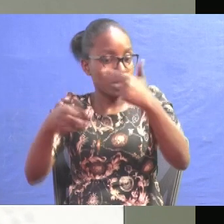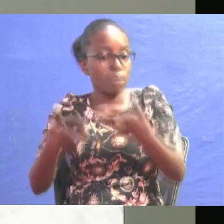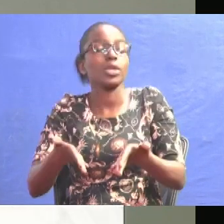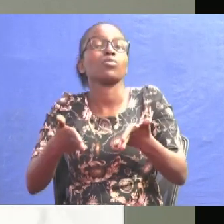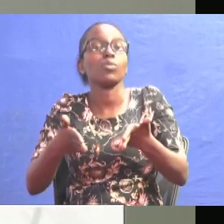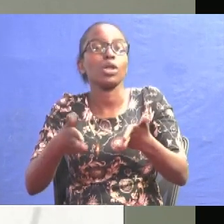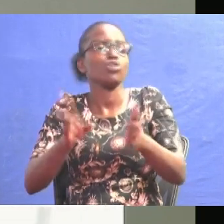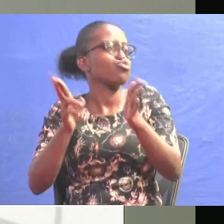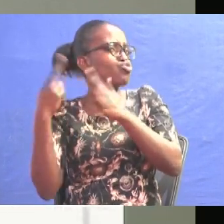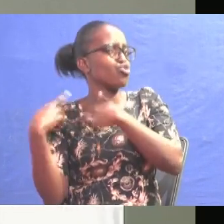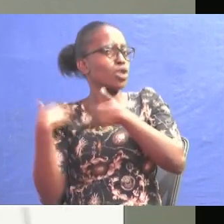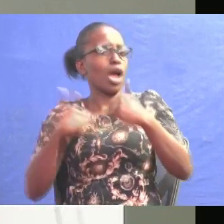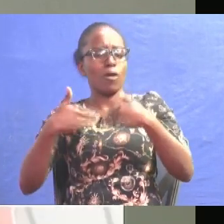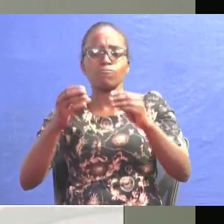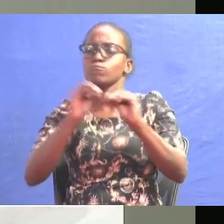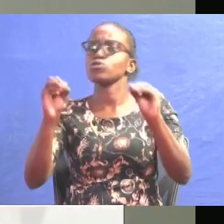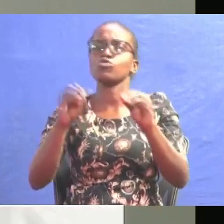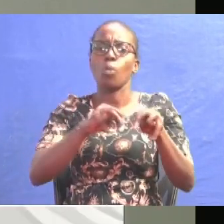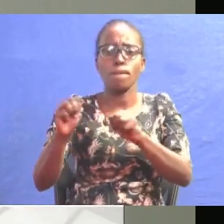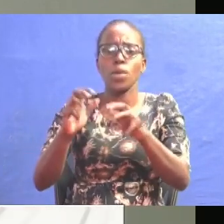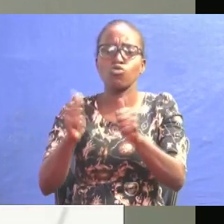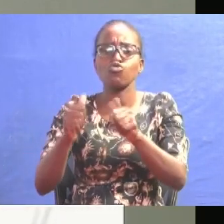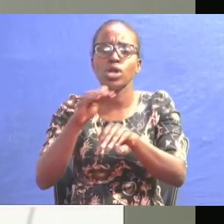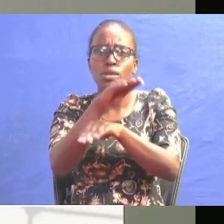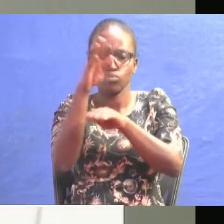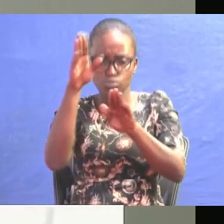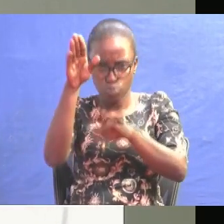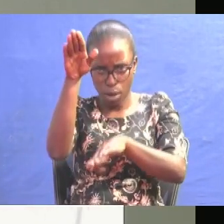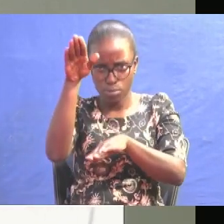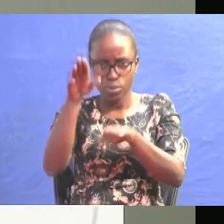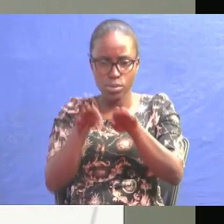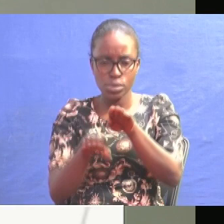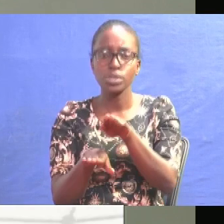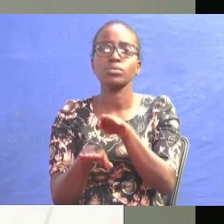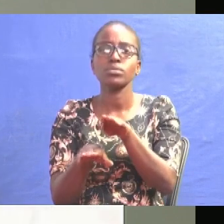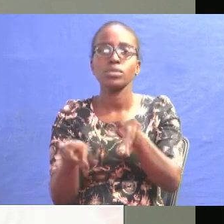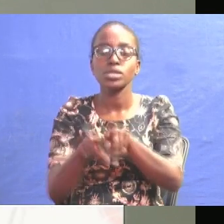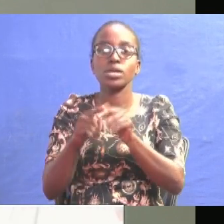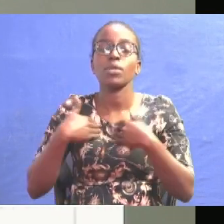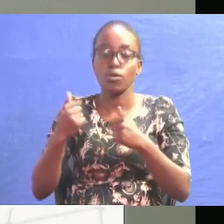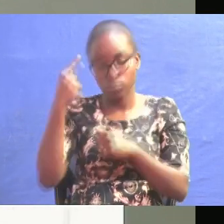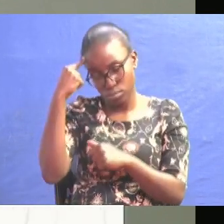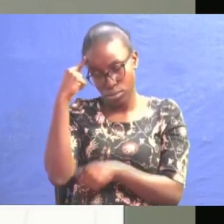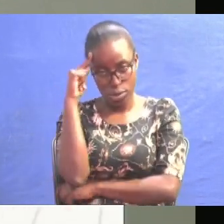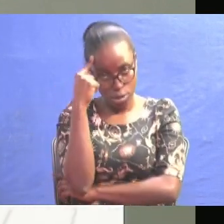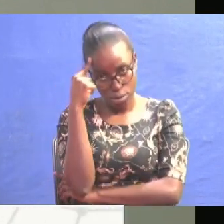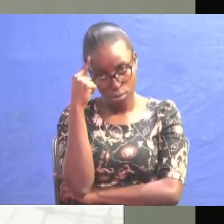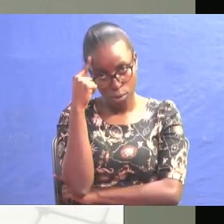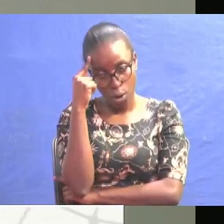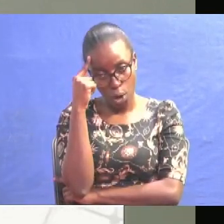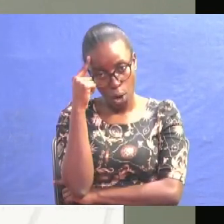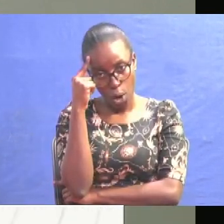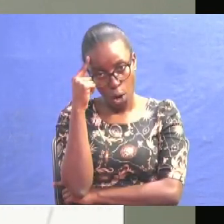will ever be smooth. There always must have ups and downs. But I think the fact is we need